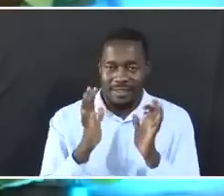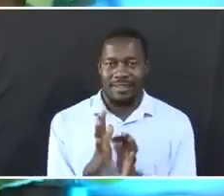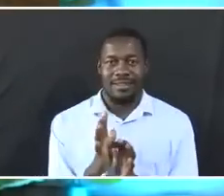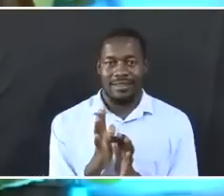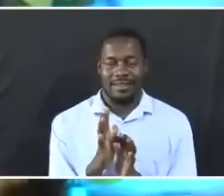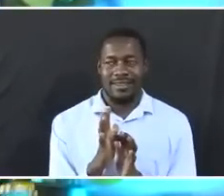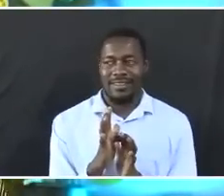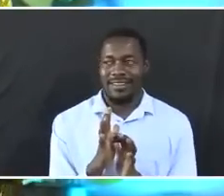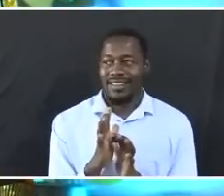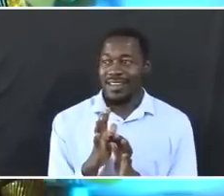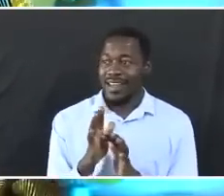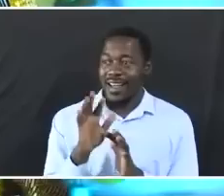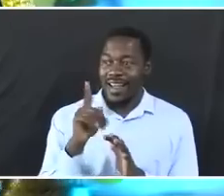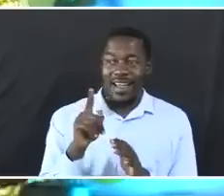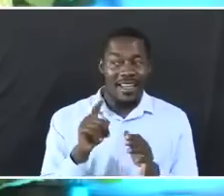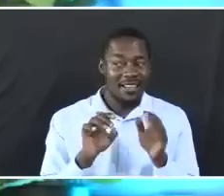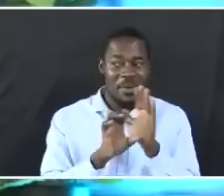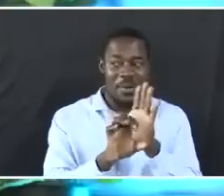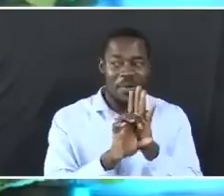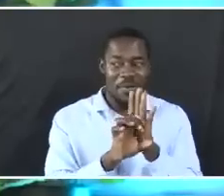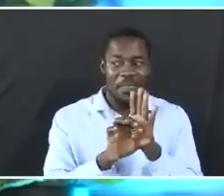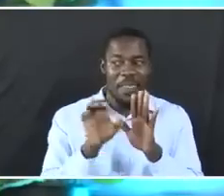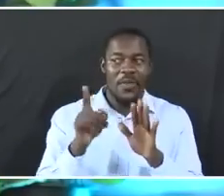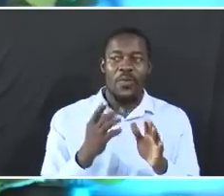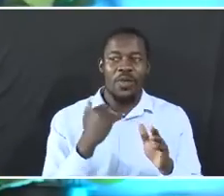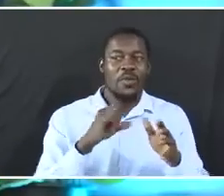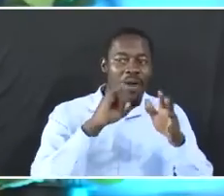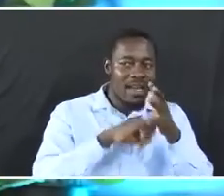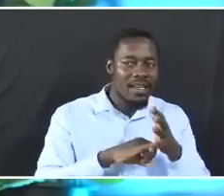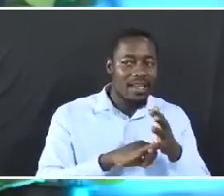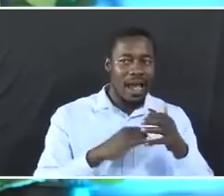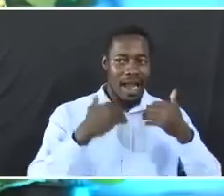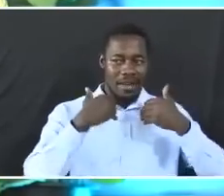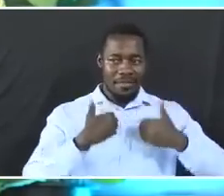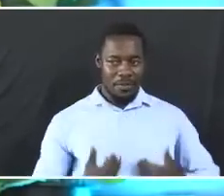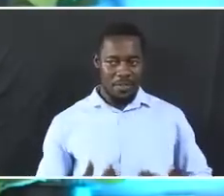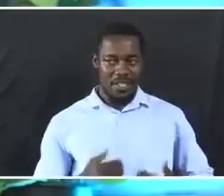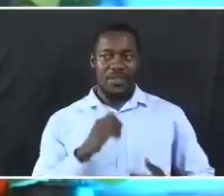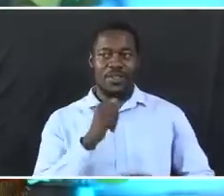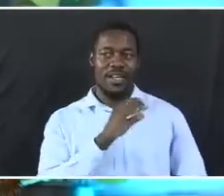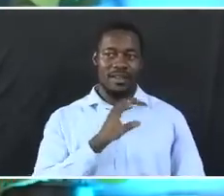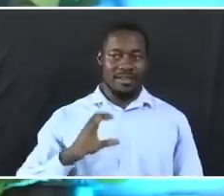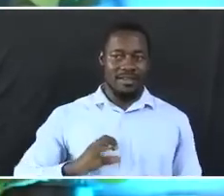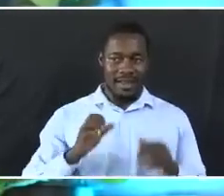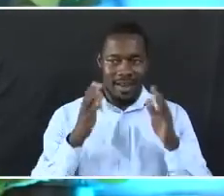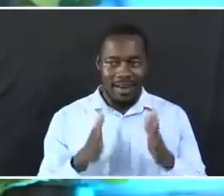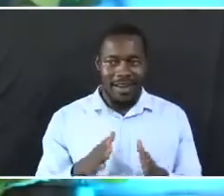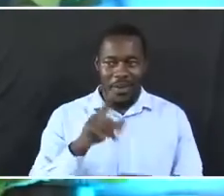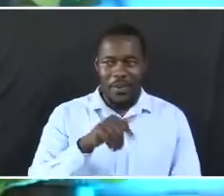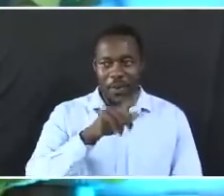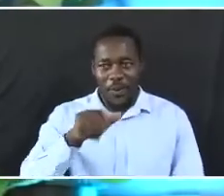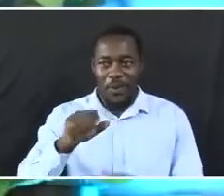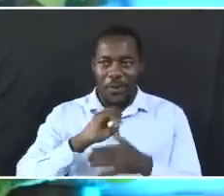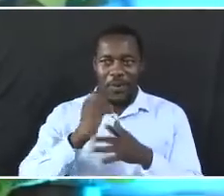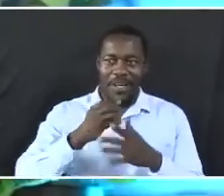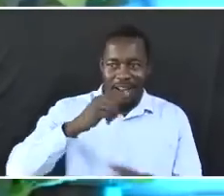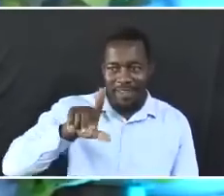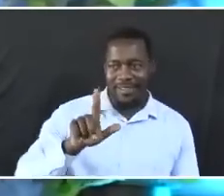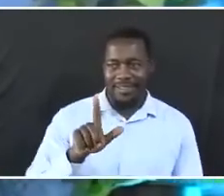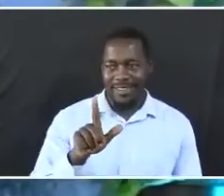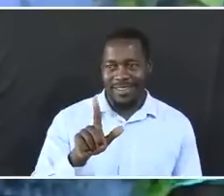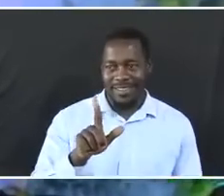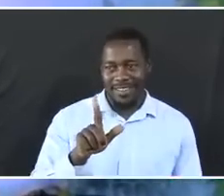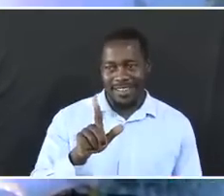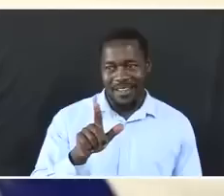Myself, I will weep because I've gone through marriage. I know what it is. How would I see my child